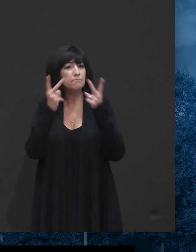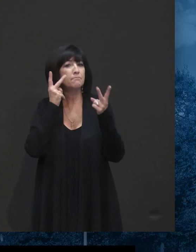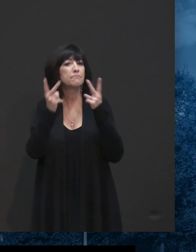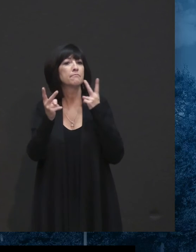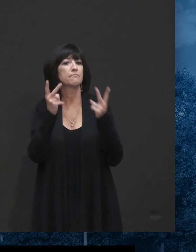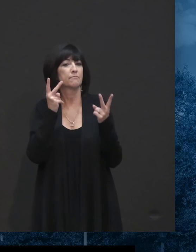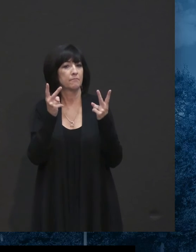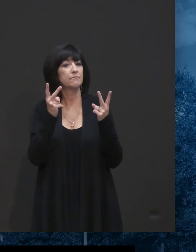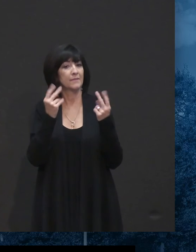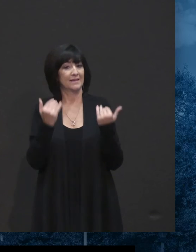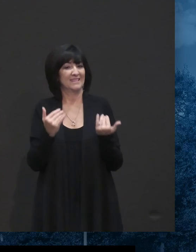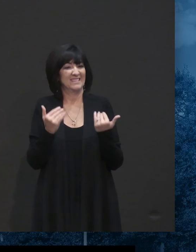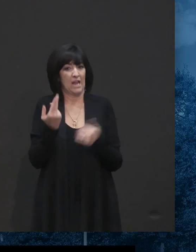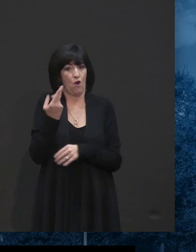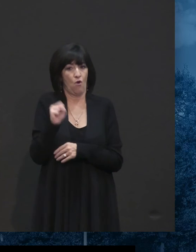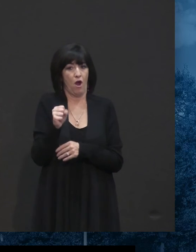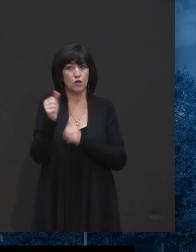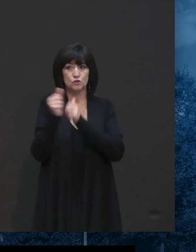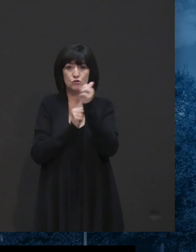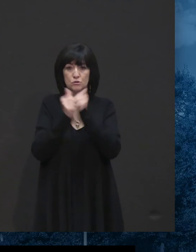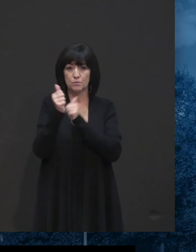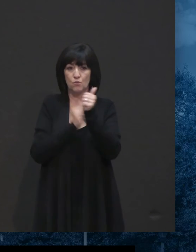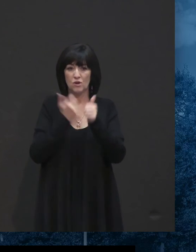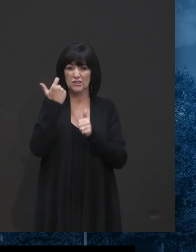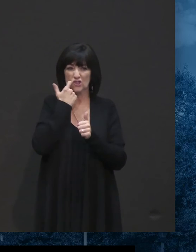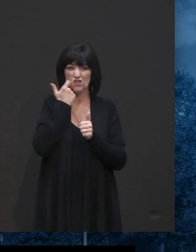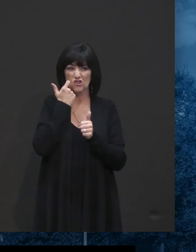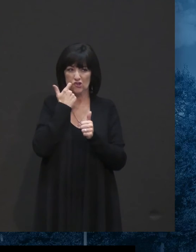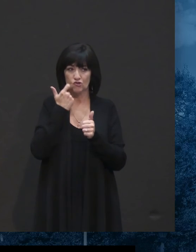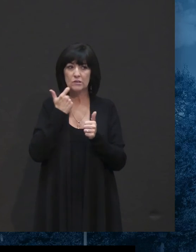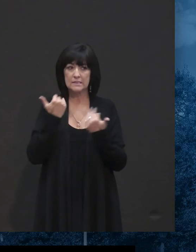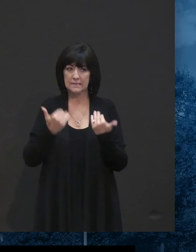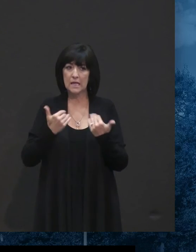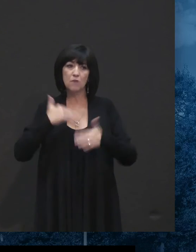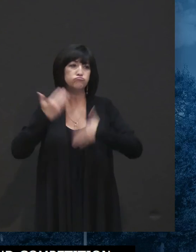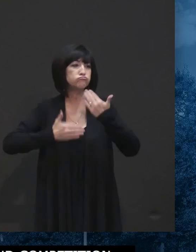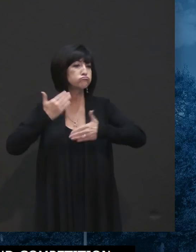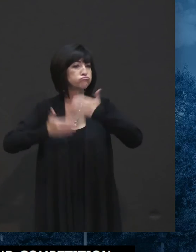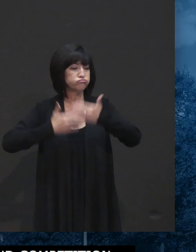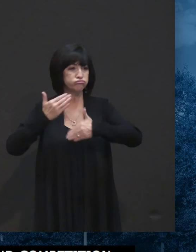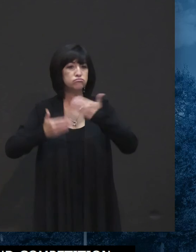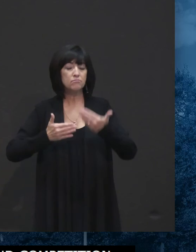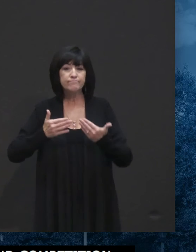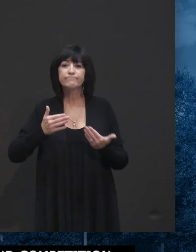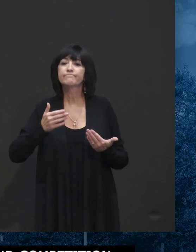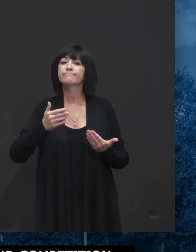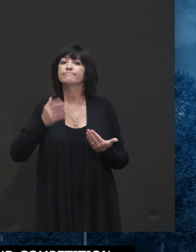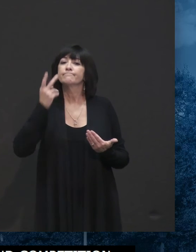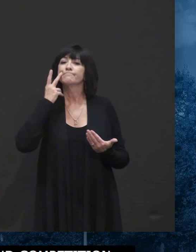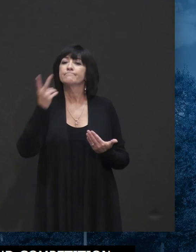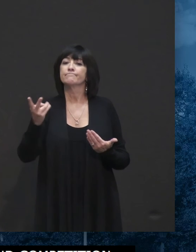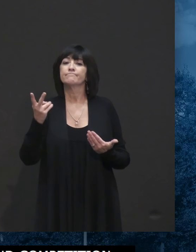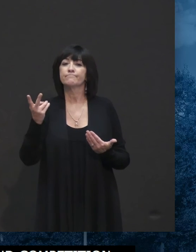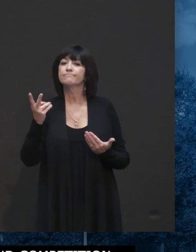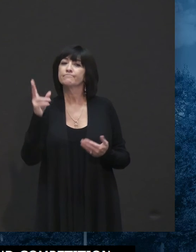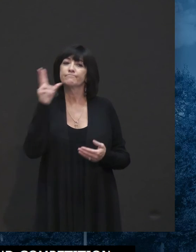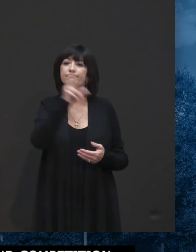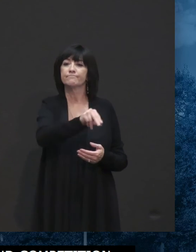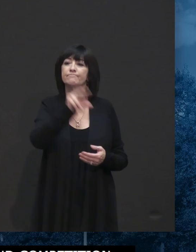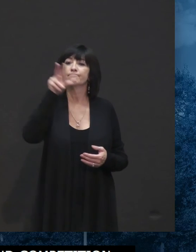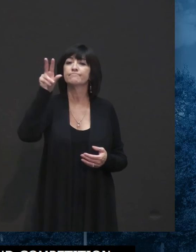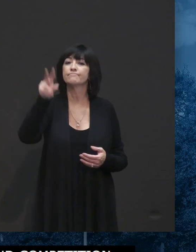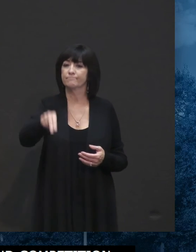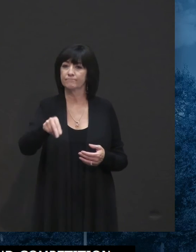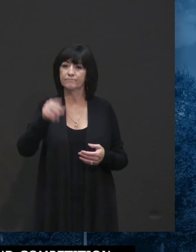parents who are not allowed to watch sporting events congregating along fence lines, or in one case, a scissors lift just to get a distant view of